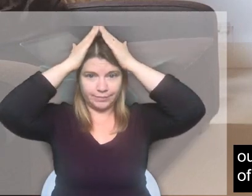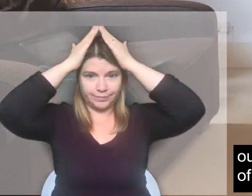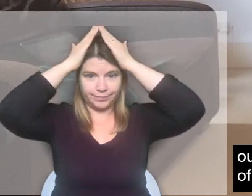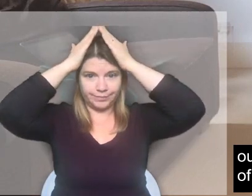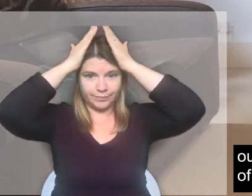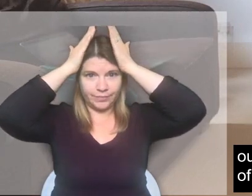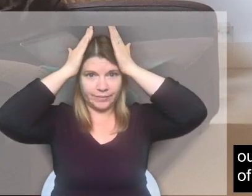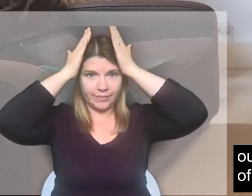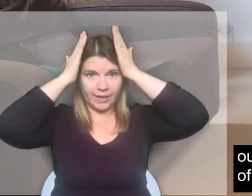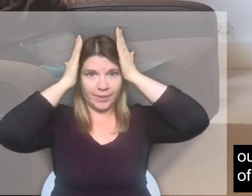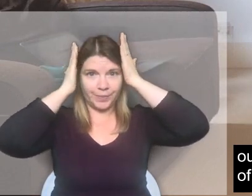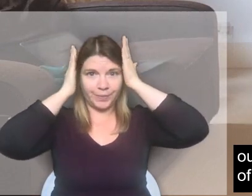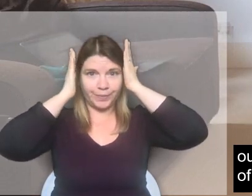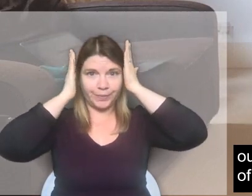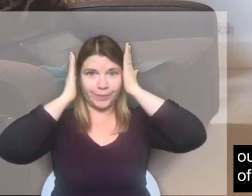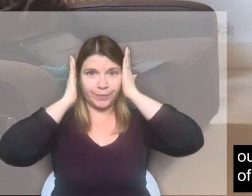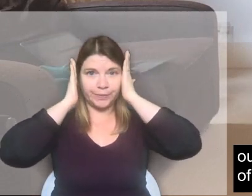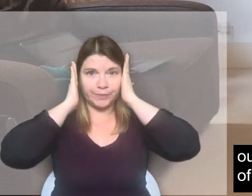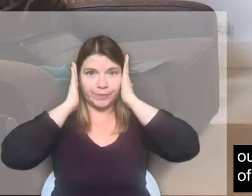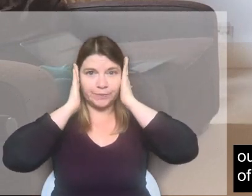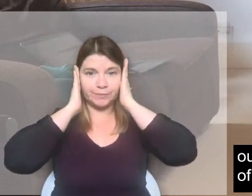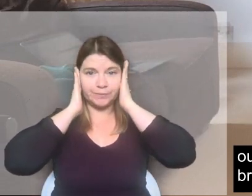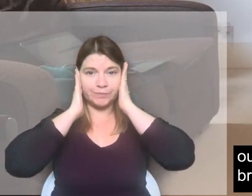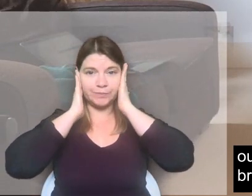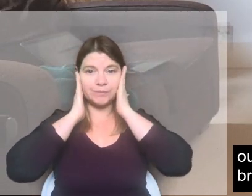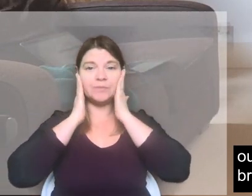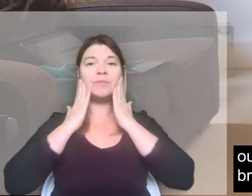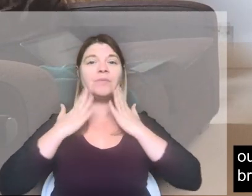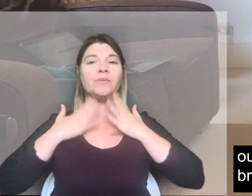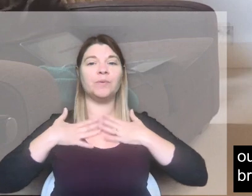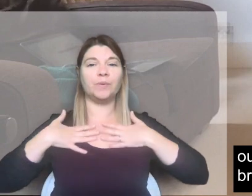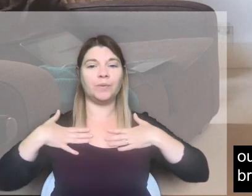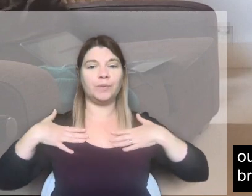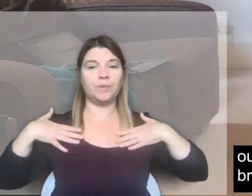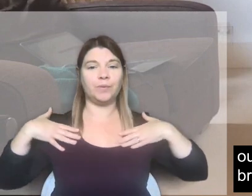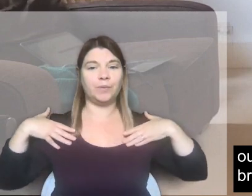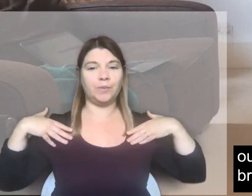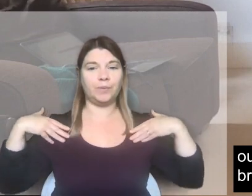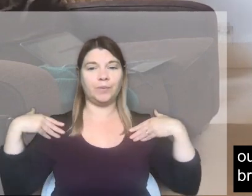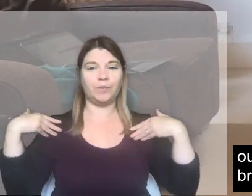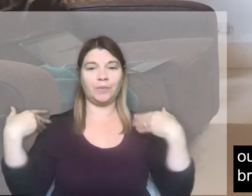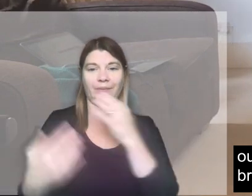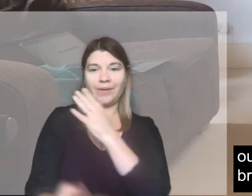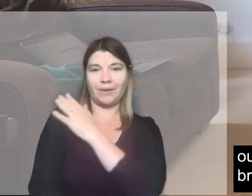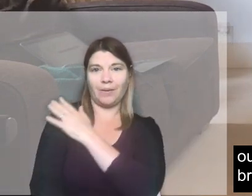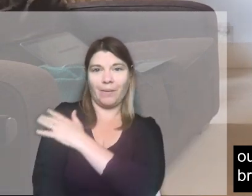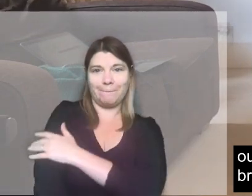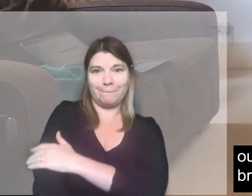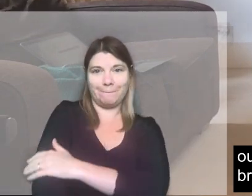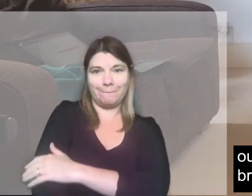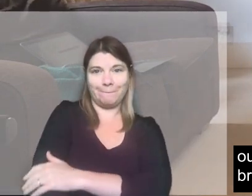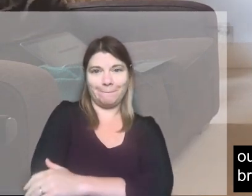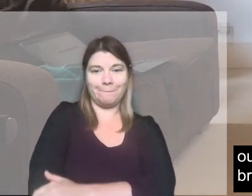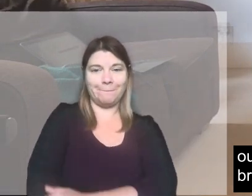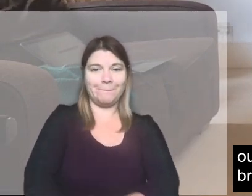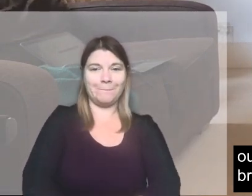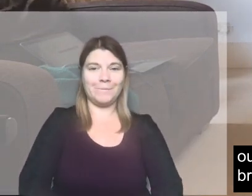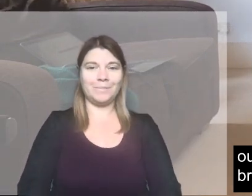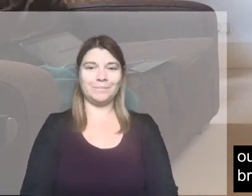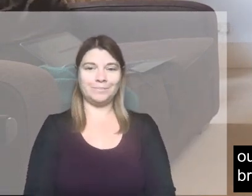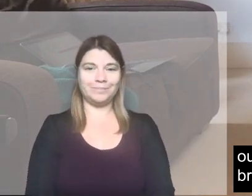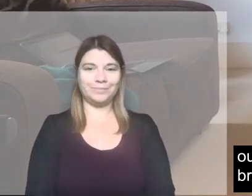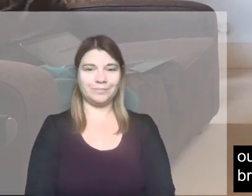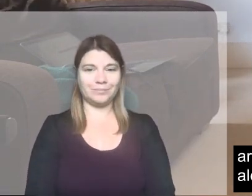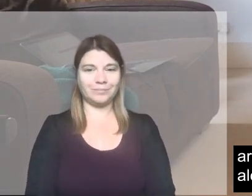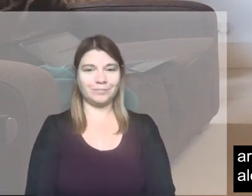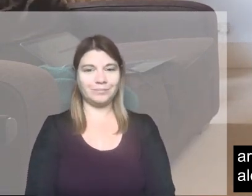palms of both of our hands across our skull, down past our ears, across our collarbones, and then brushing the palm of one